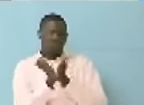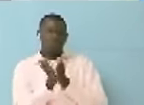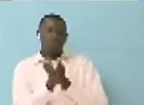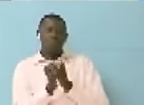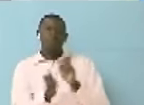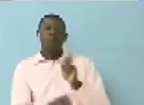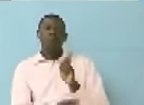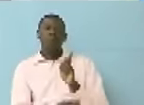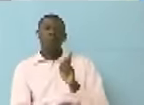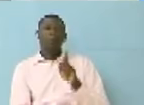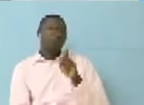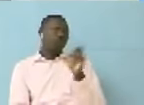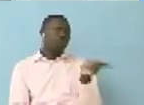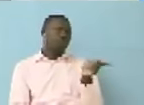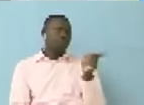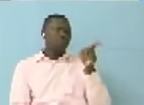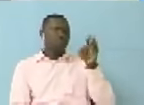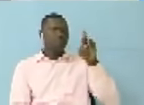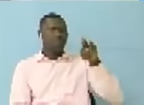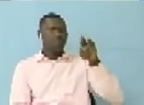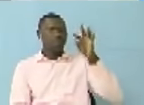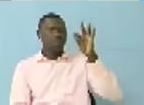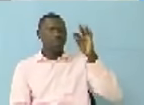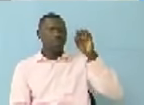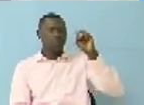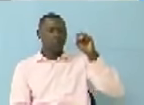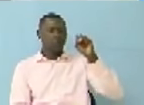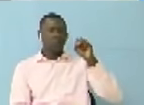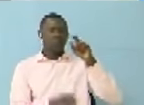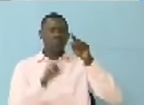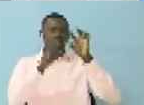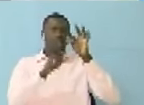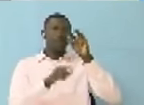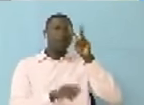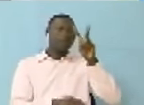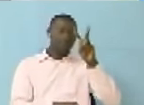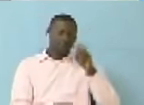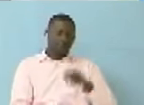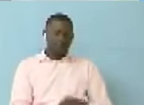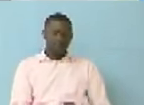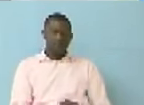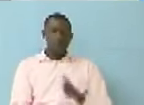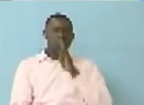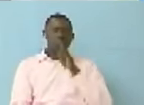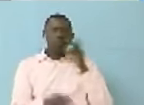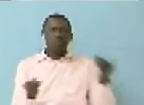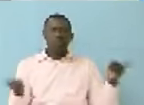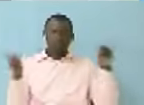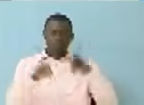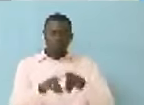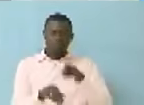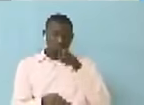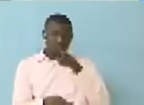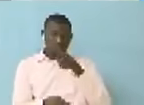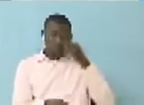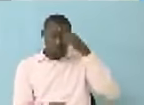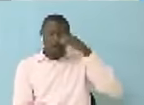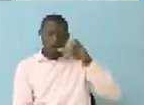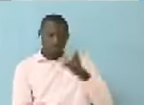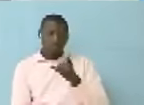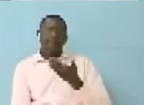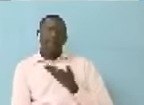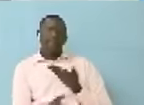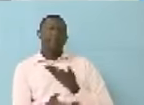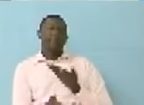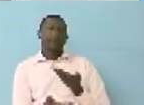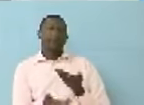Fanas labango ni walem GRTS tifana na mabeuti je. Whose participation you have agreed? Menu la mialong ko ila mabeola